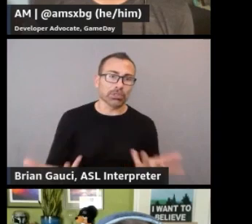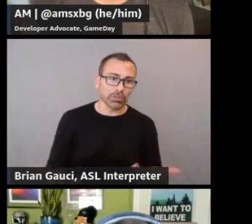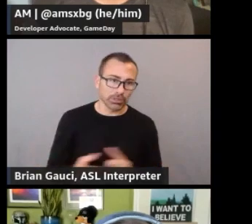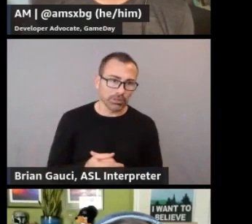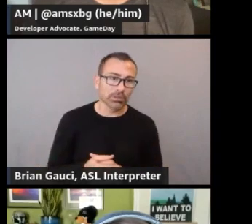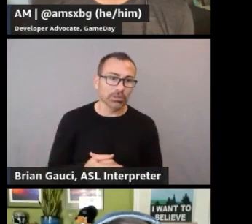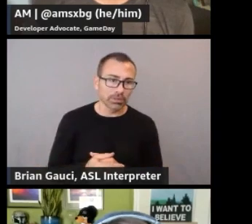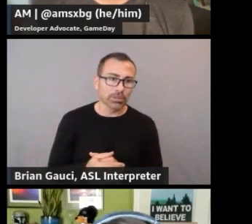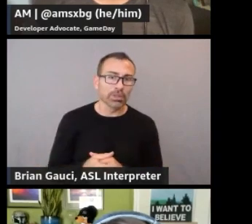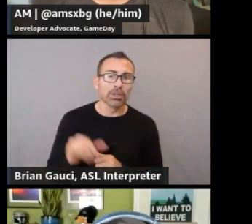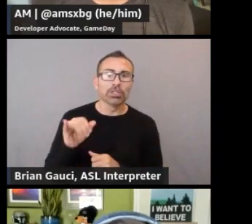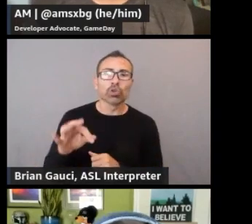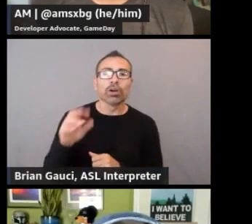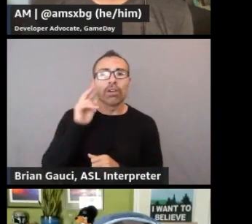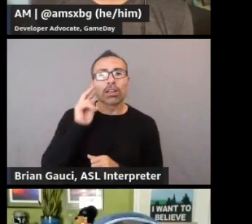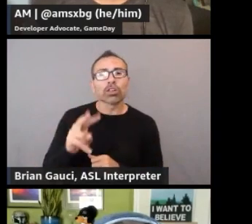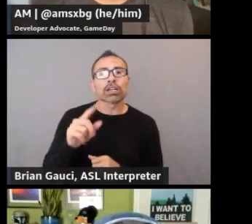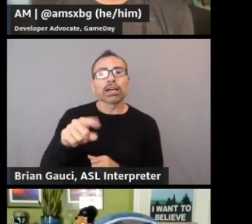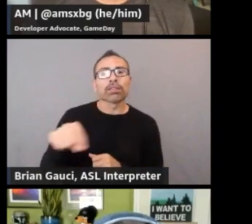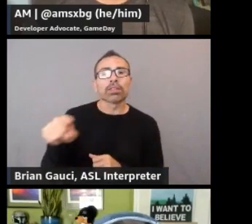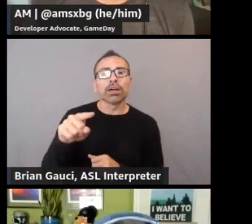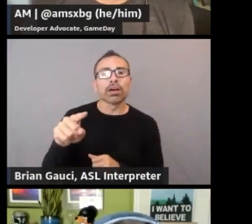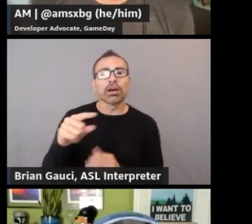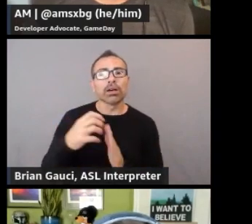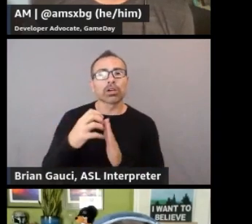the rest code here, let's see.